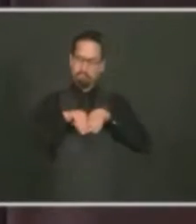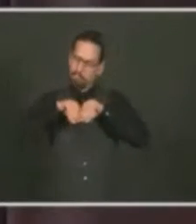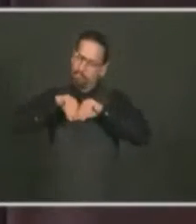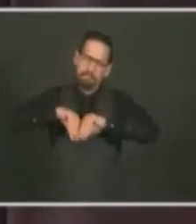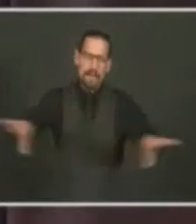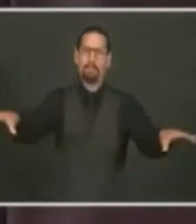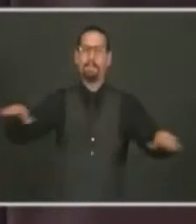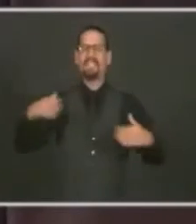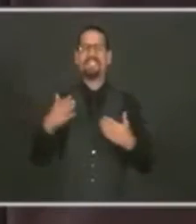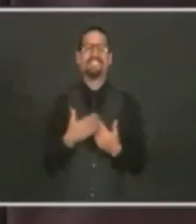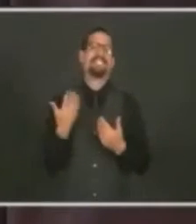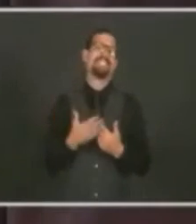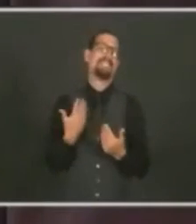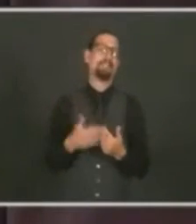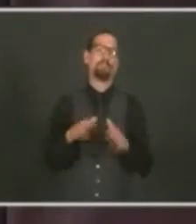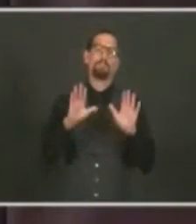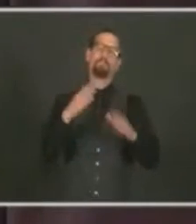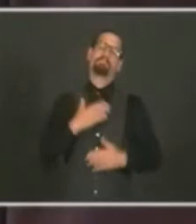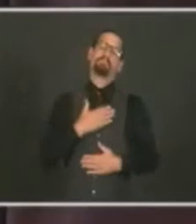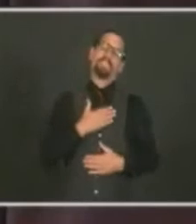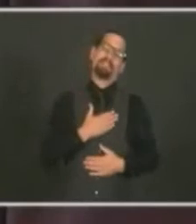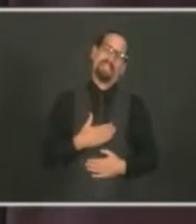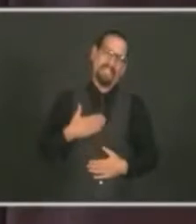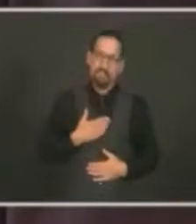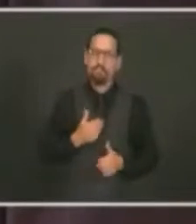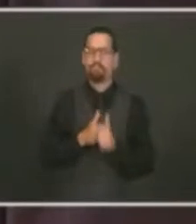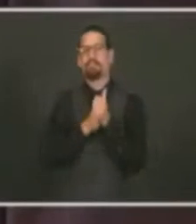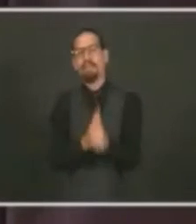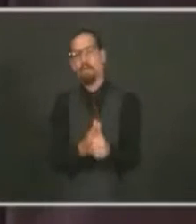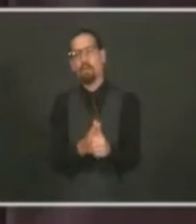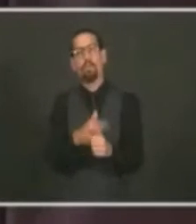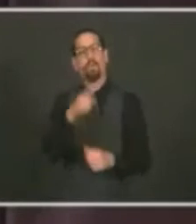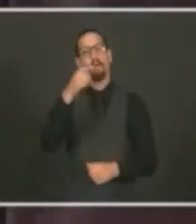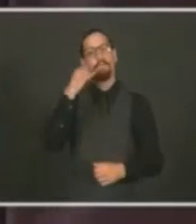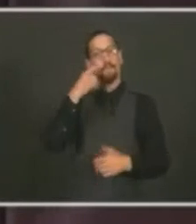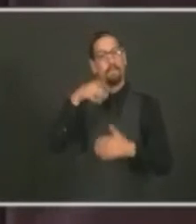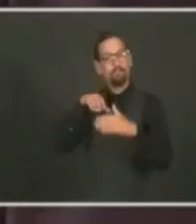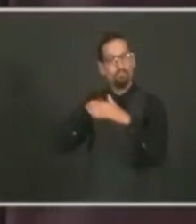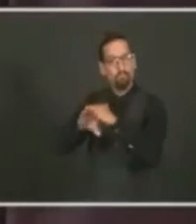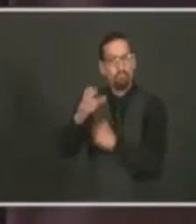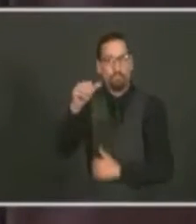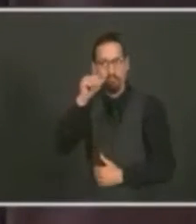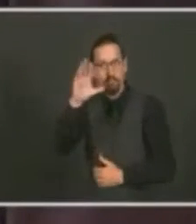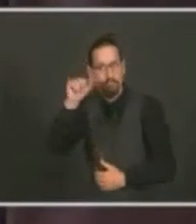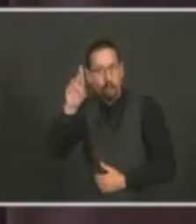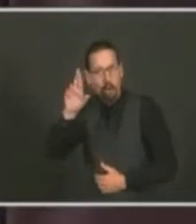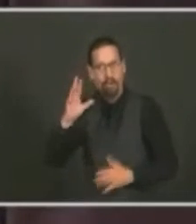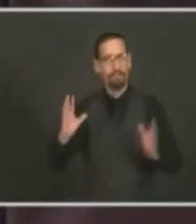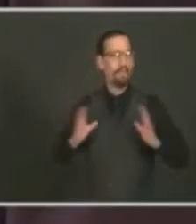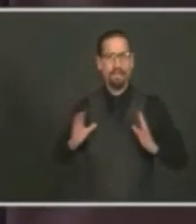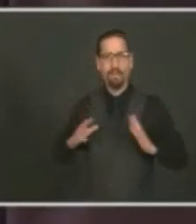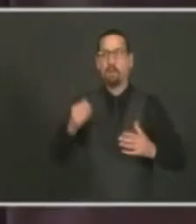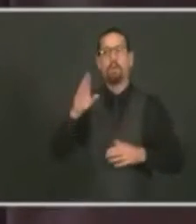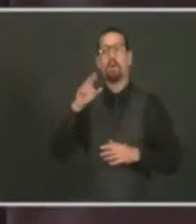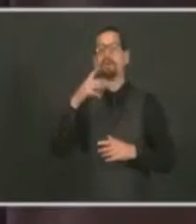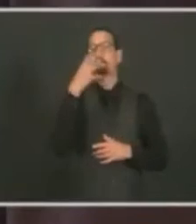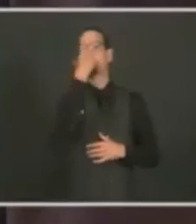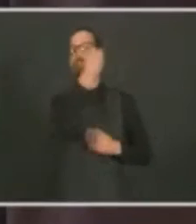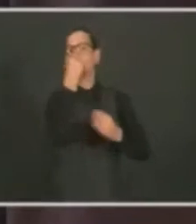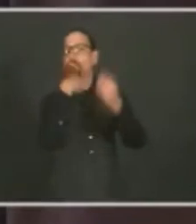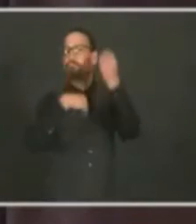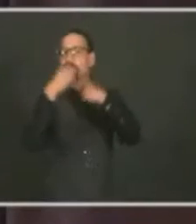I'm asking you now, please, if you're gonna go into a bar, if you own a bar, if you're going out for dinner and go to the bar